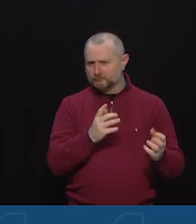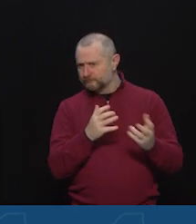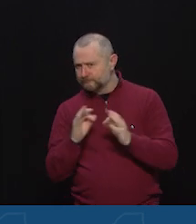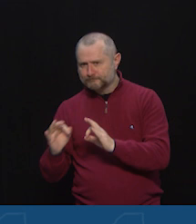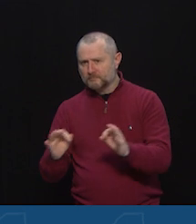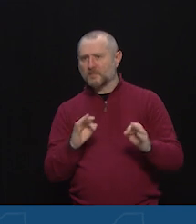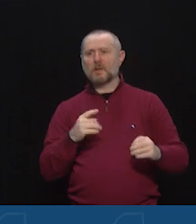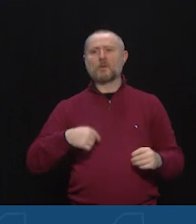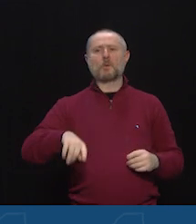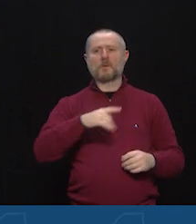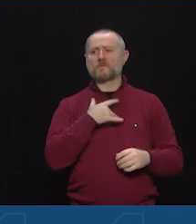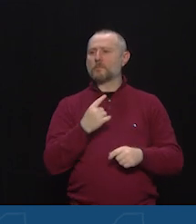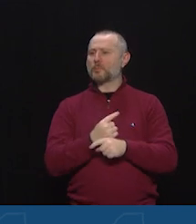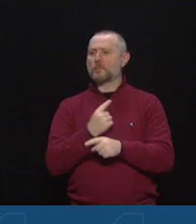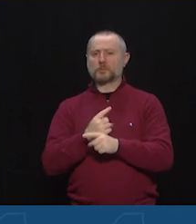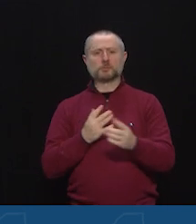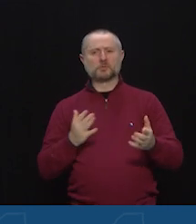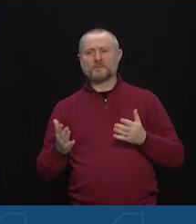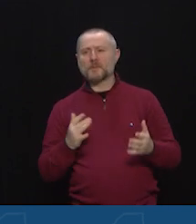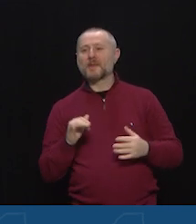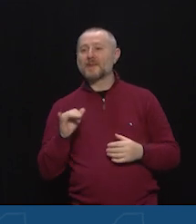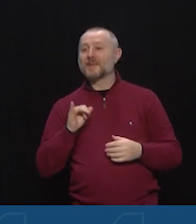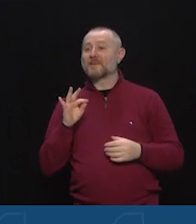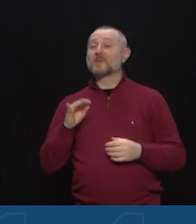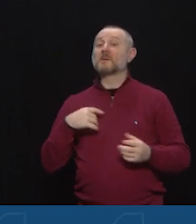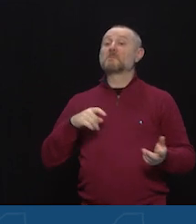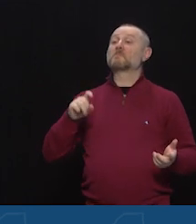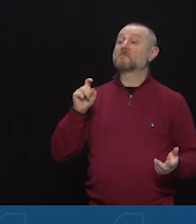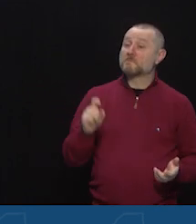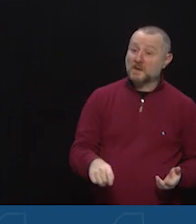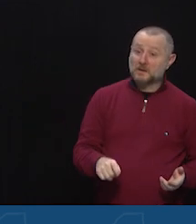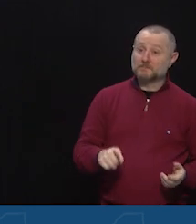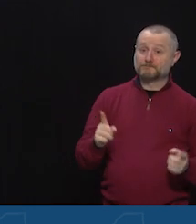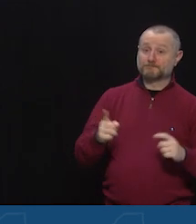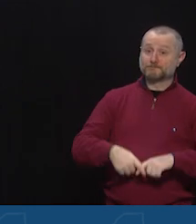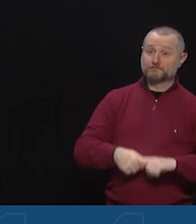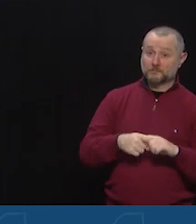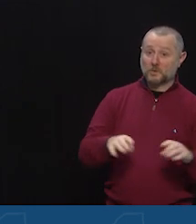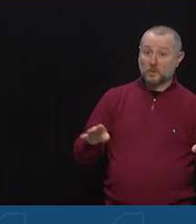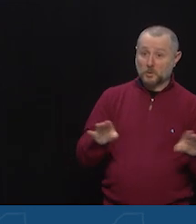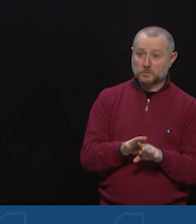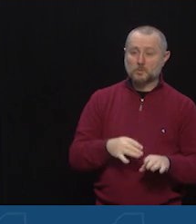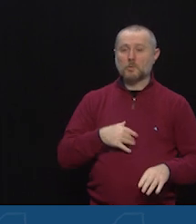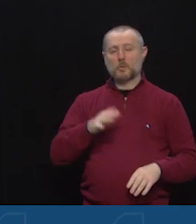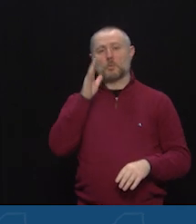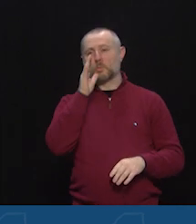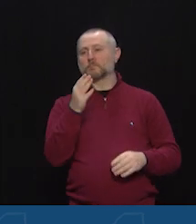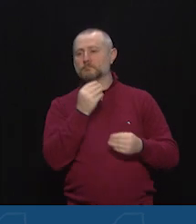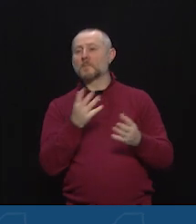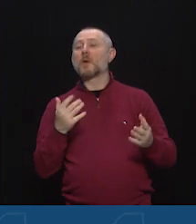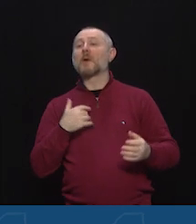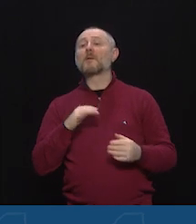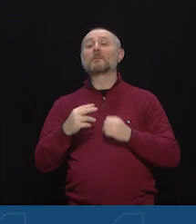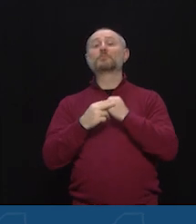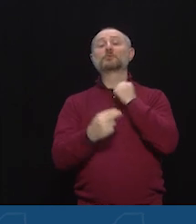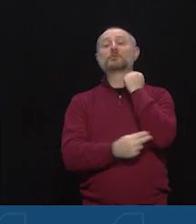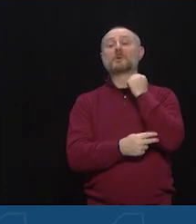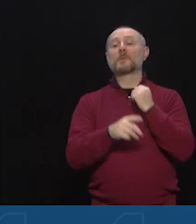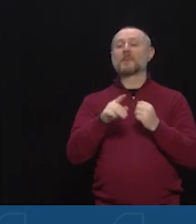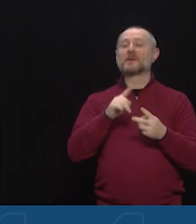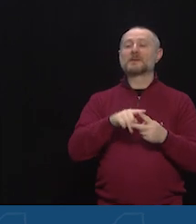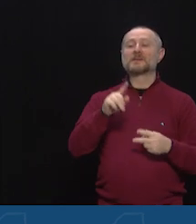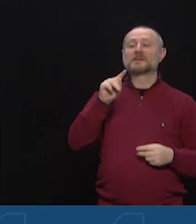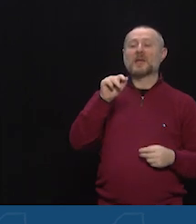we're prepared to suspend or reduce service wherever necessary. On the bridges and tunnels, and the commissioner referred to some